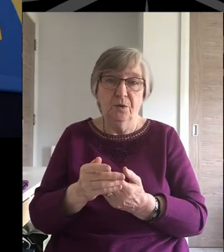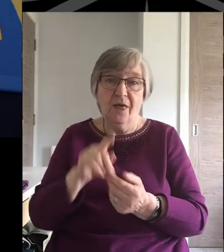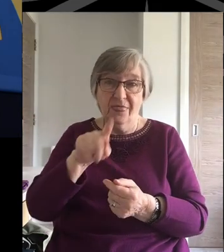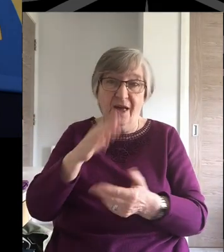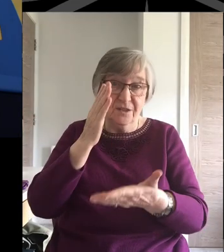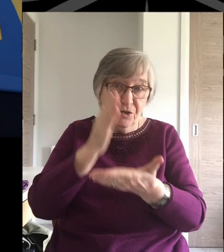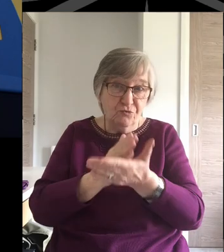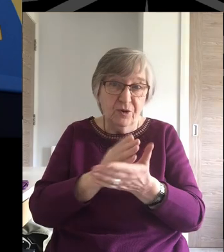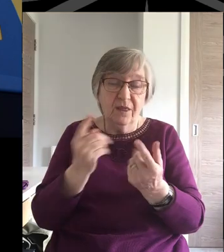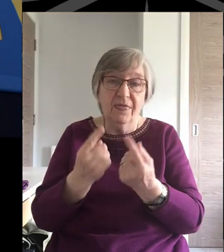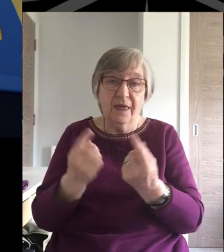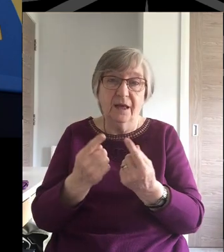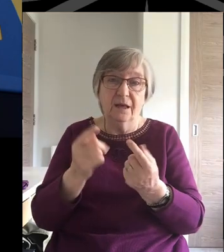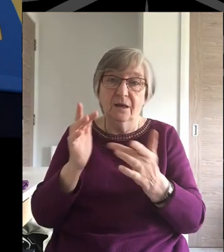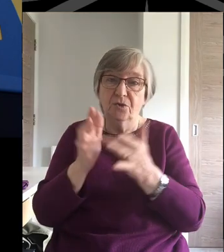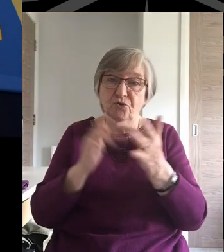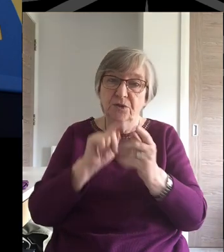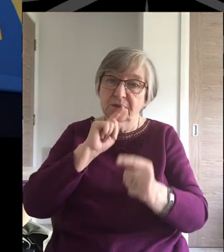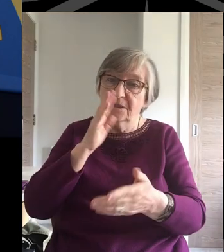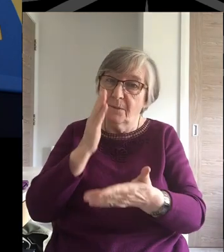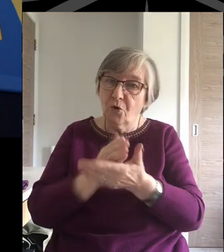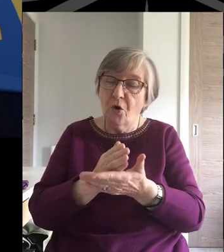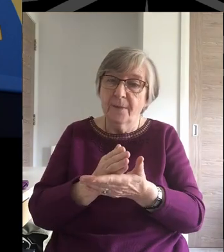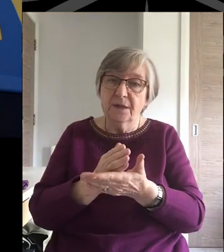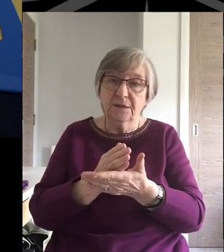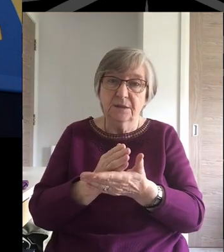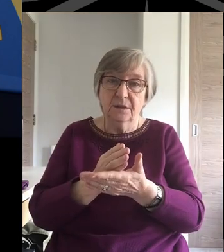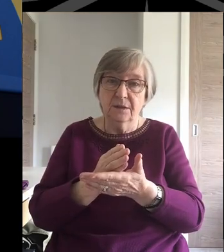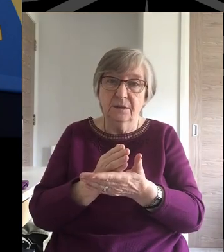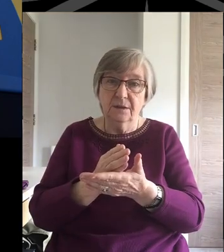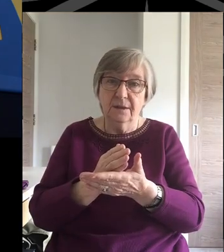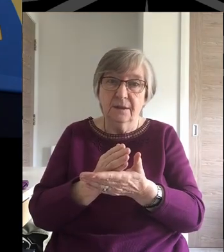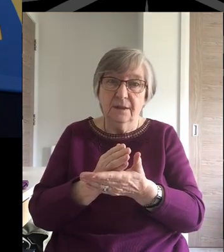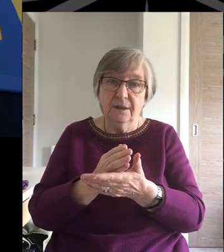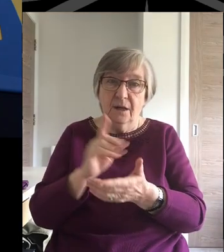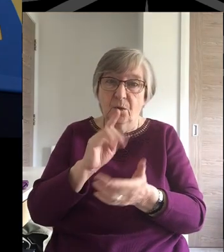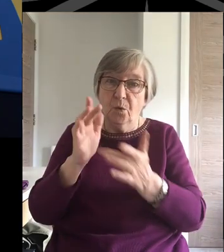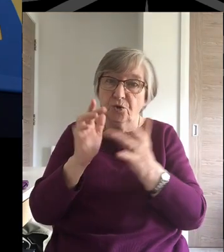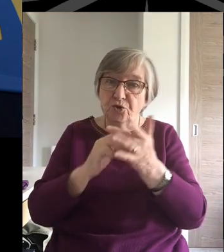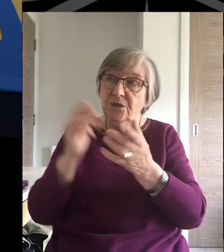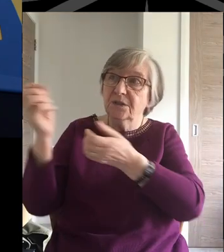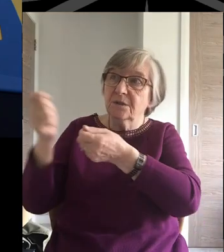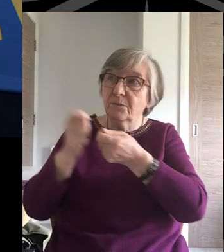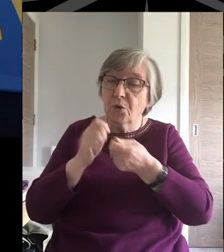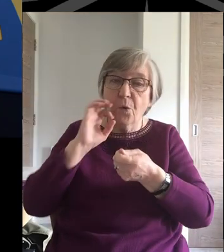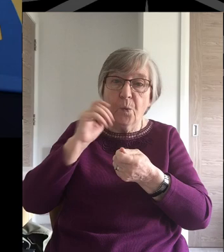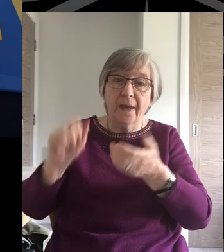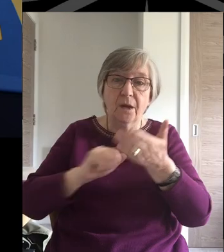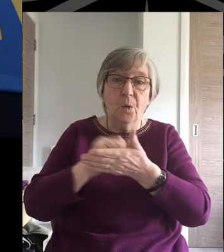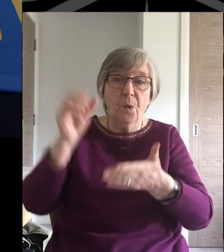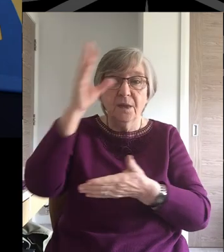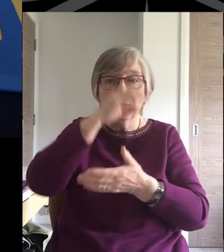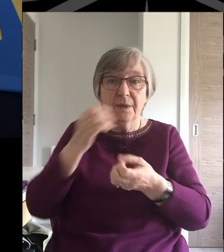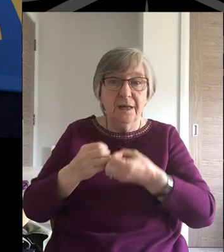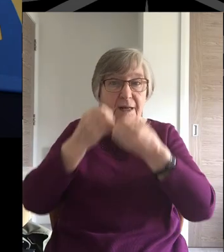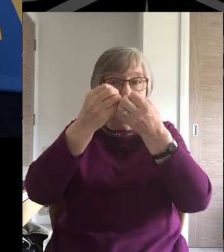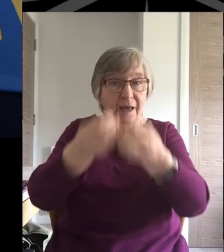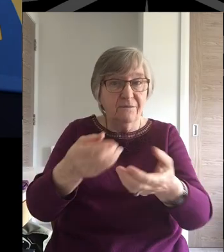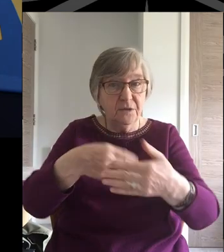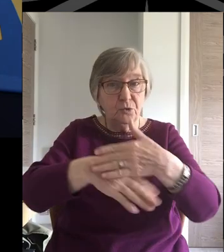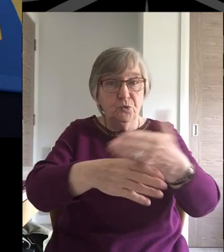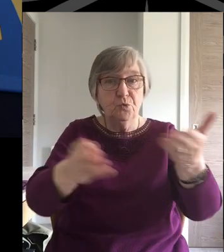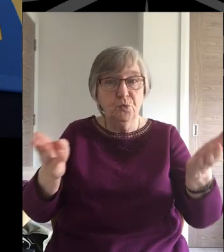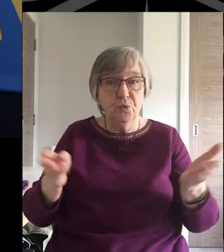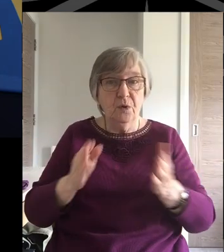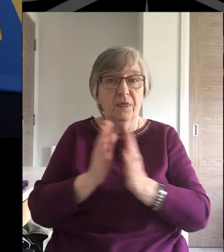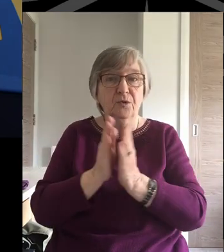reality that Jesus promised his followers, and the reality that he brought when the Holy Spirit was given to the church after Jesus